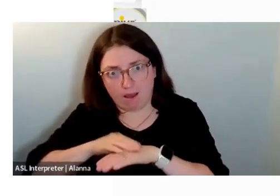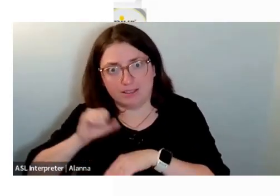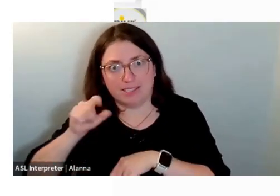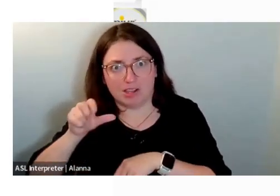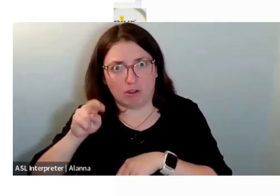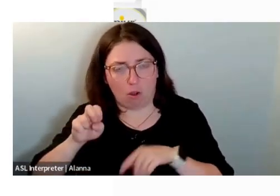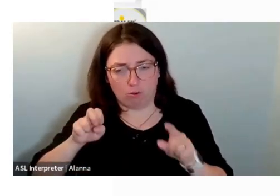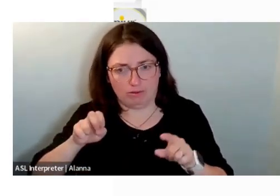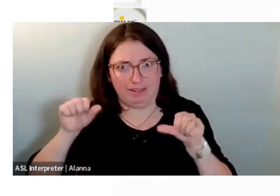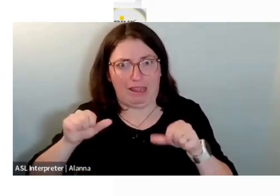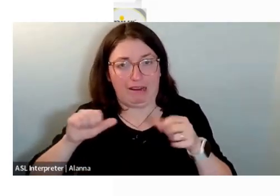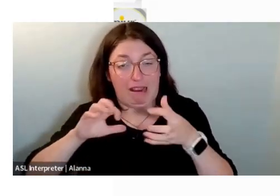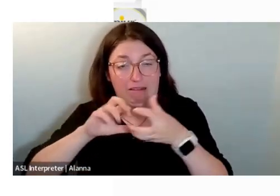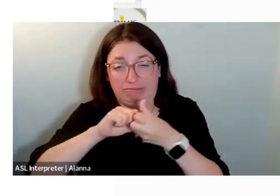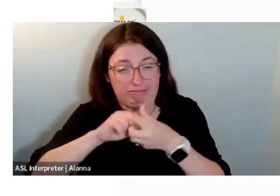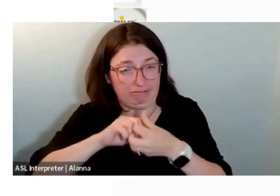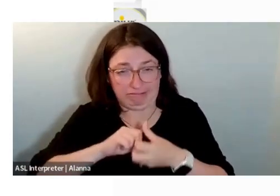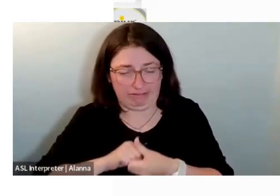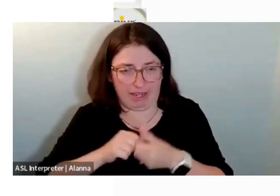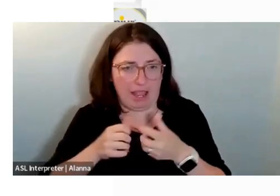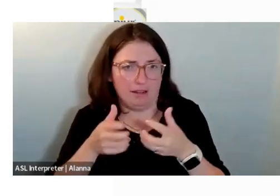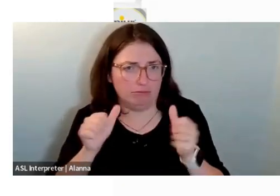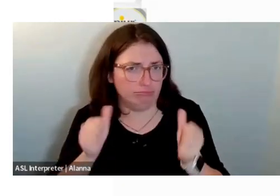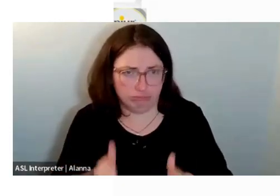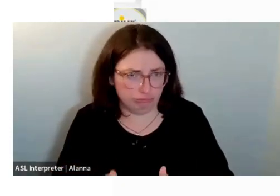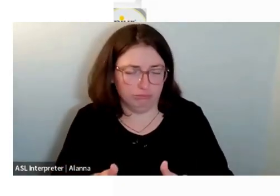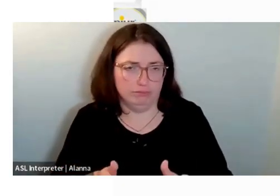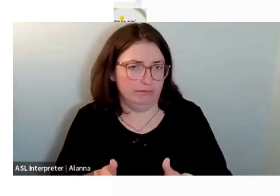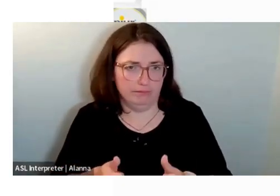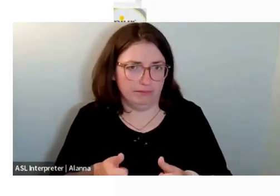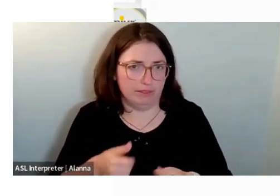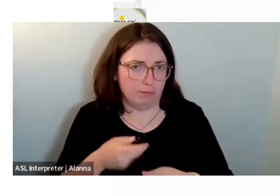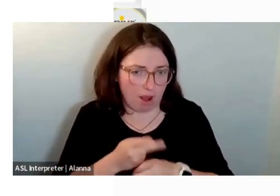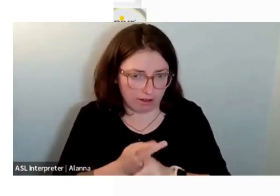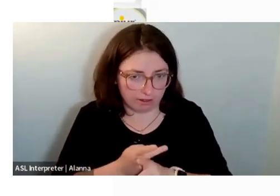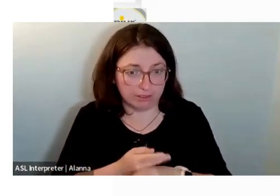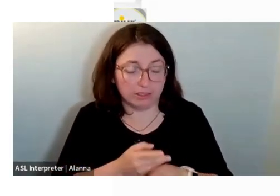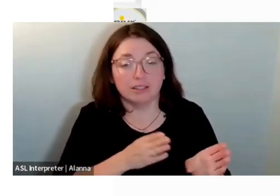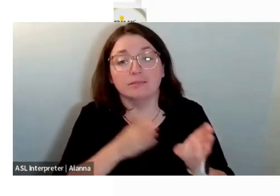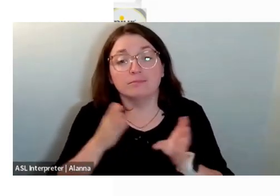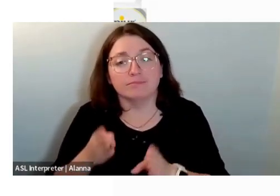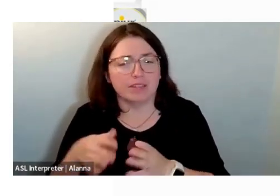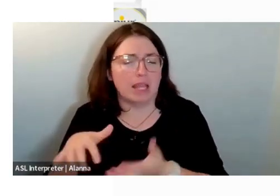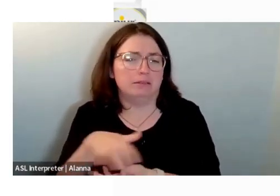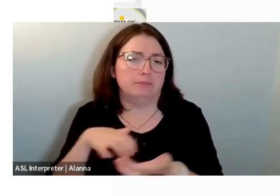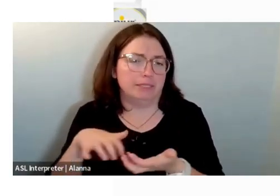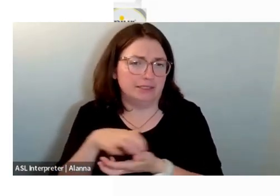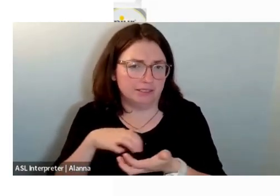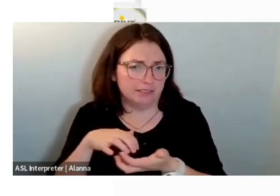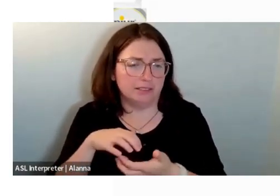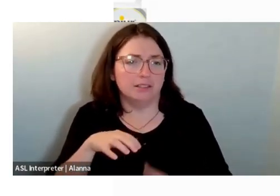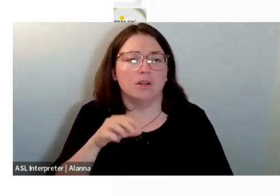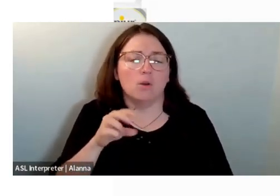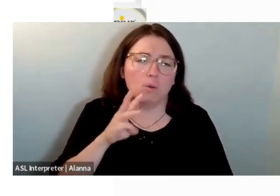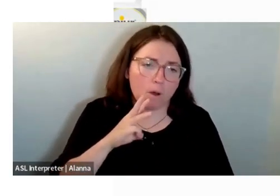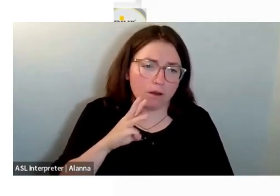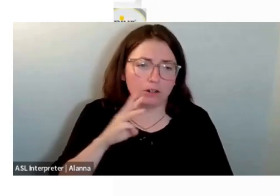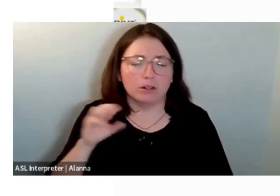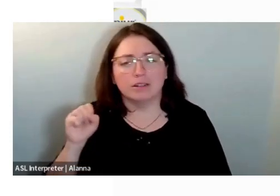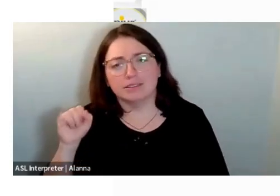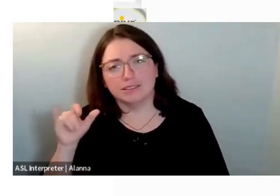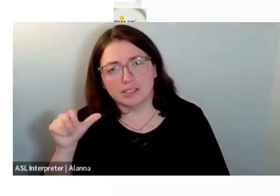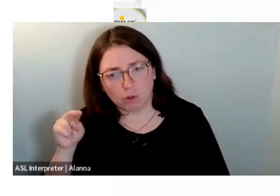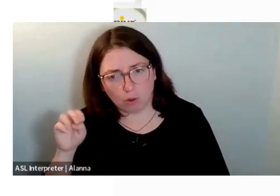we have hybrid lubes that are a combination of water-based and silicone. And as long as you're washing